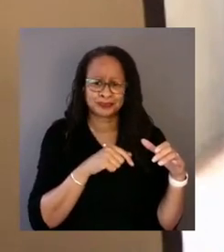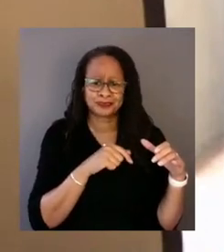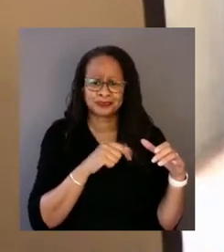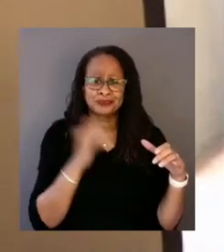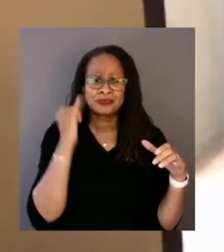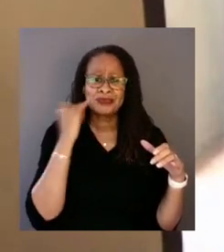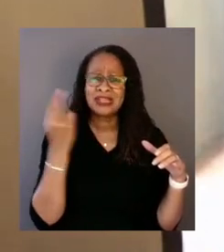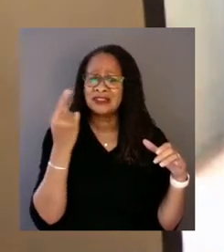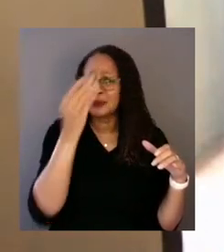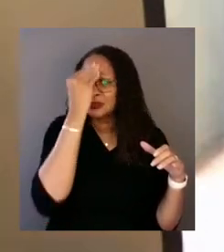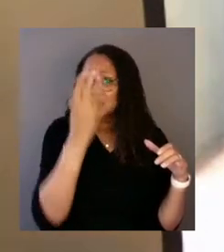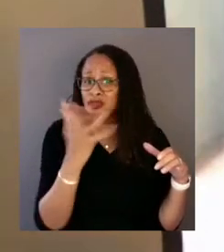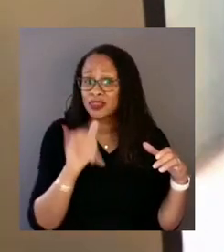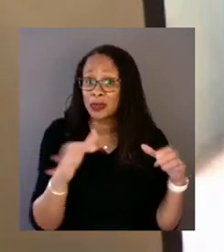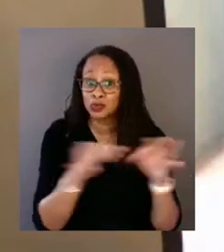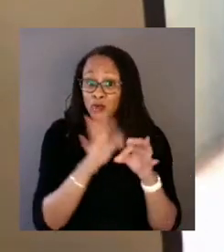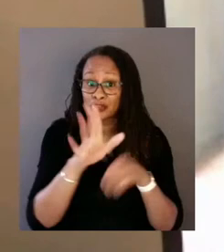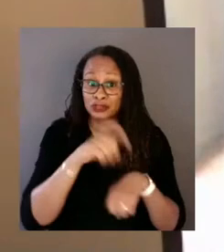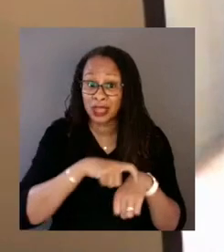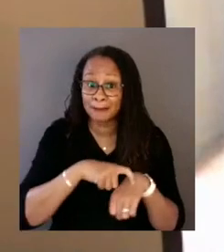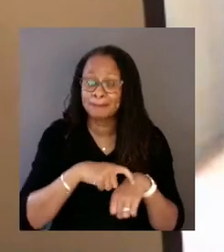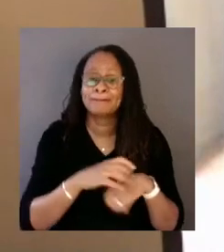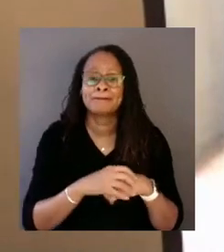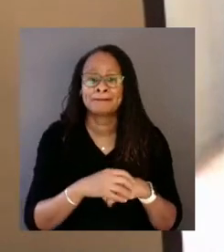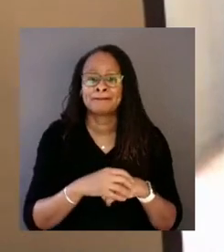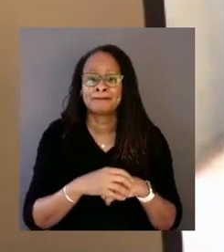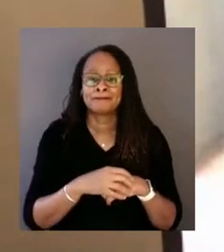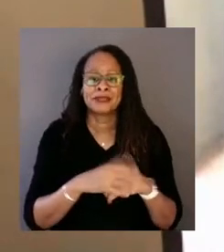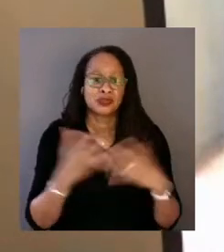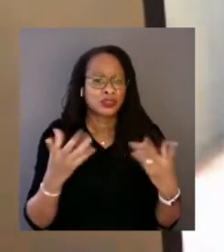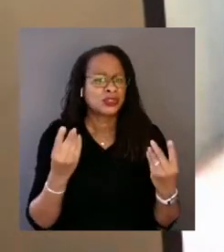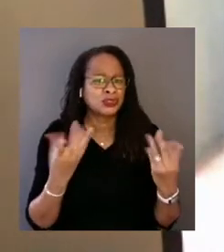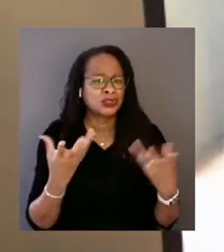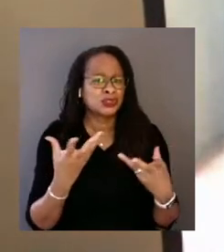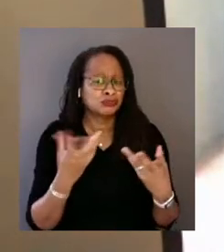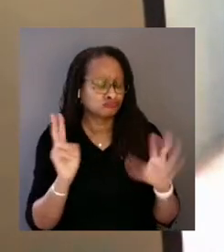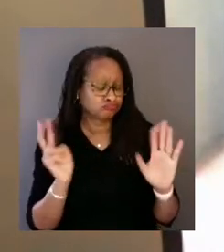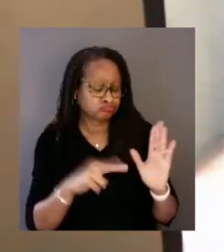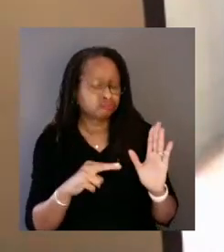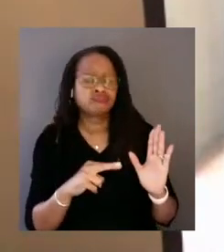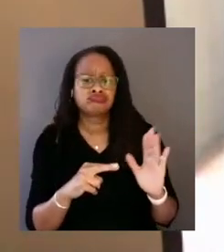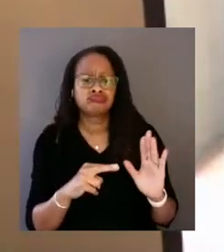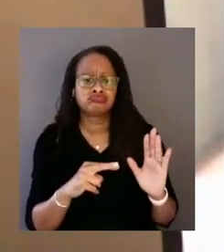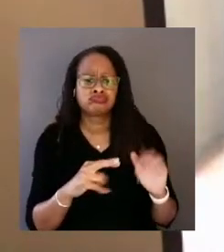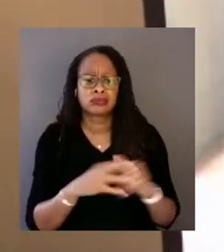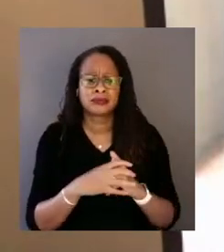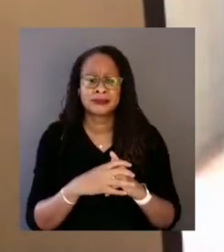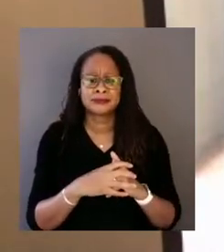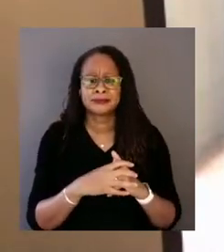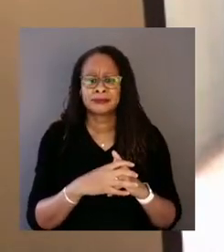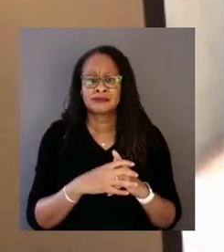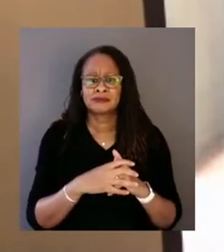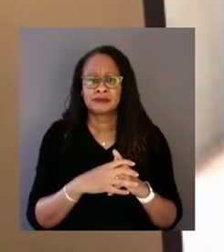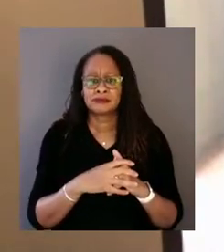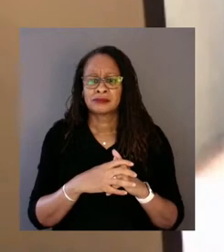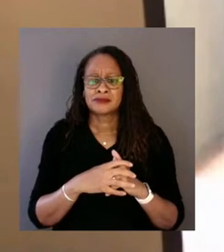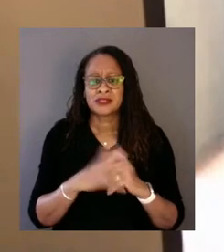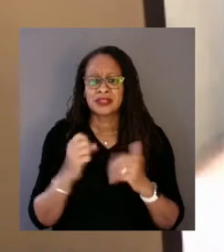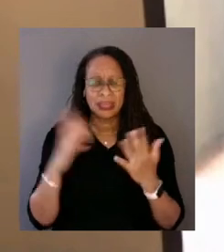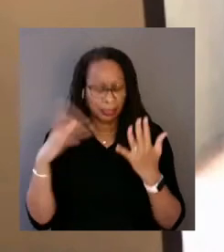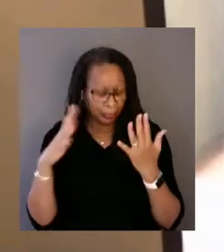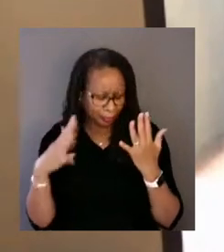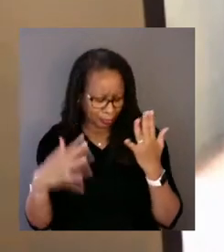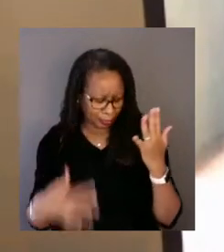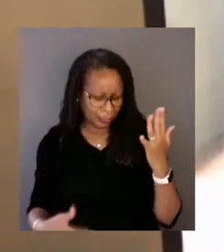this would be worth your time, you would probably go and take a look at it rather than like spending like, oh, I have to sift through all of these. Mm-hmm.